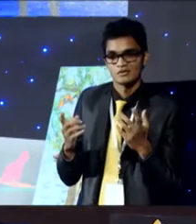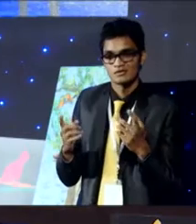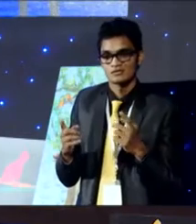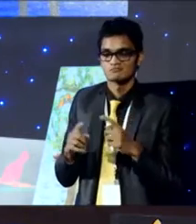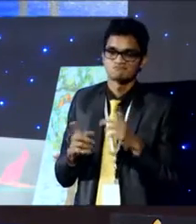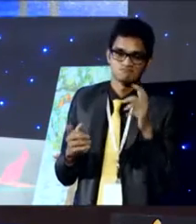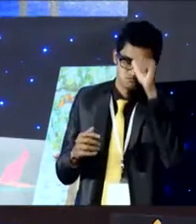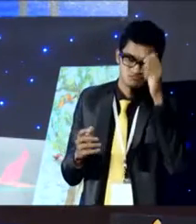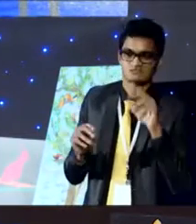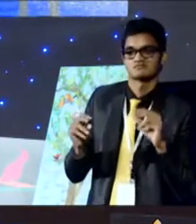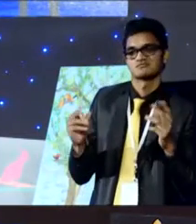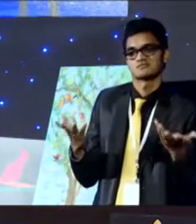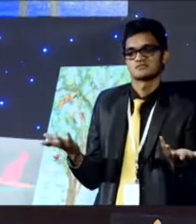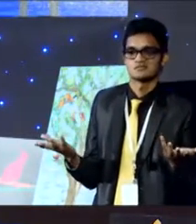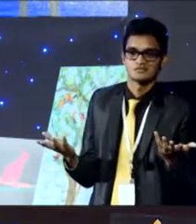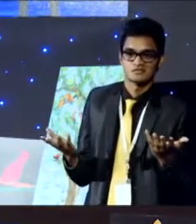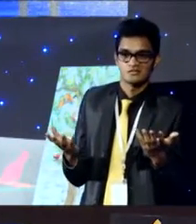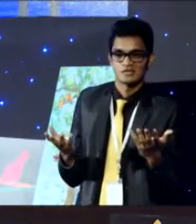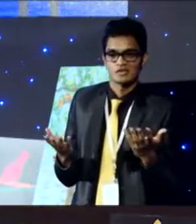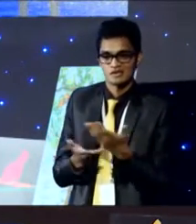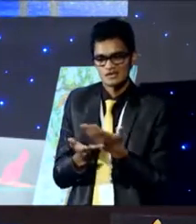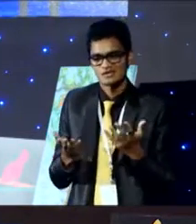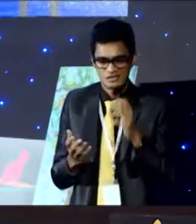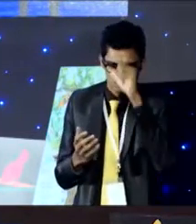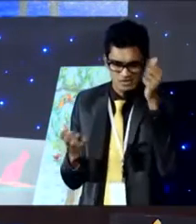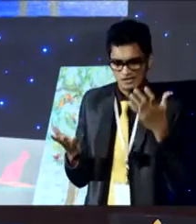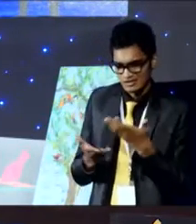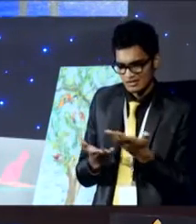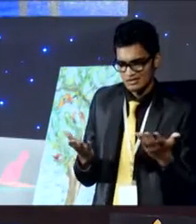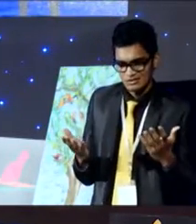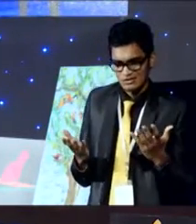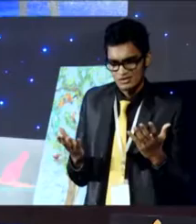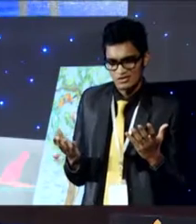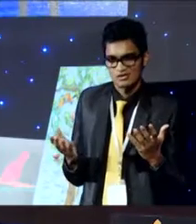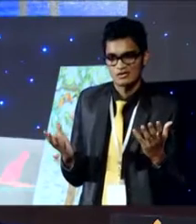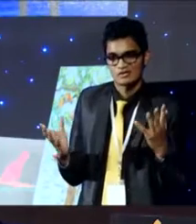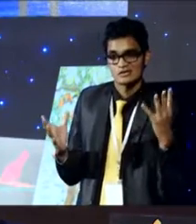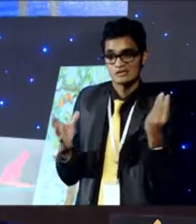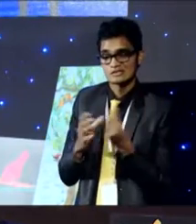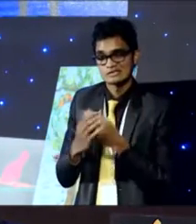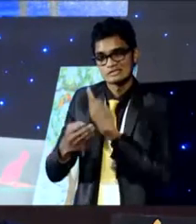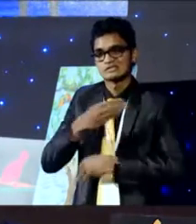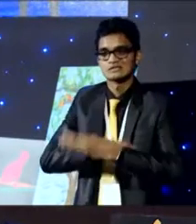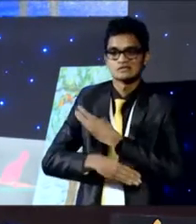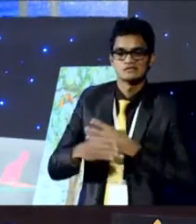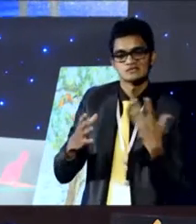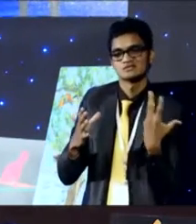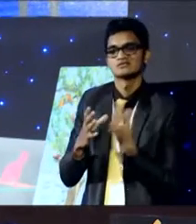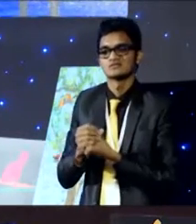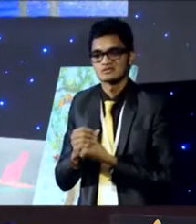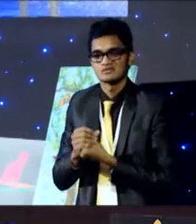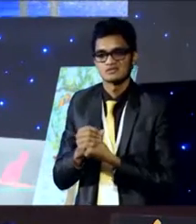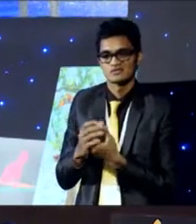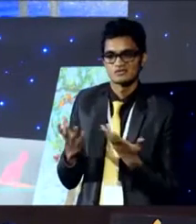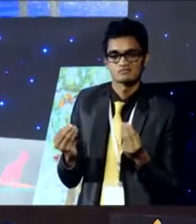are not. Asian societies have a tendency to say that we do not have people with disability in our midst. We try to